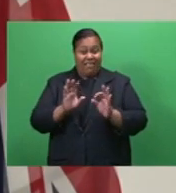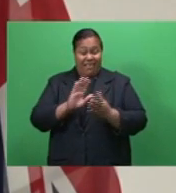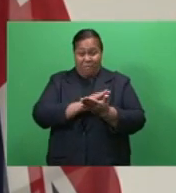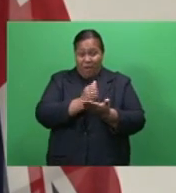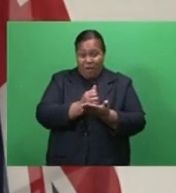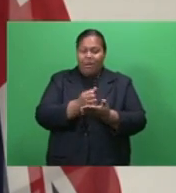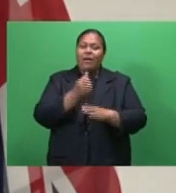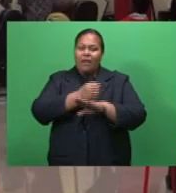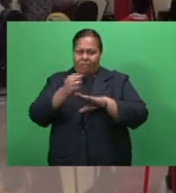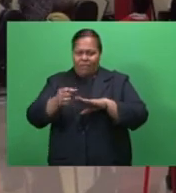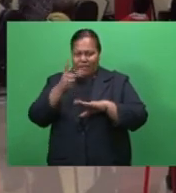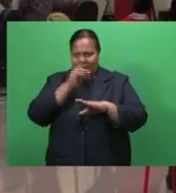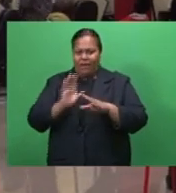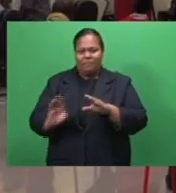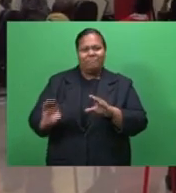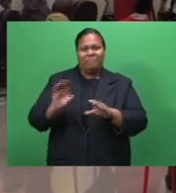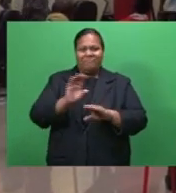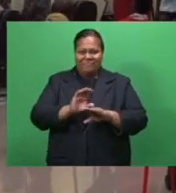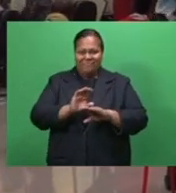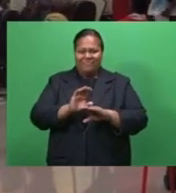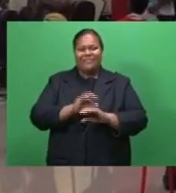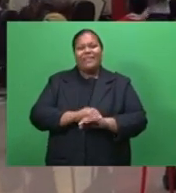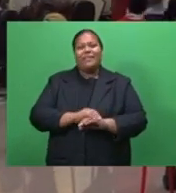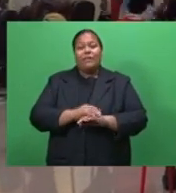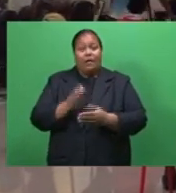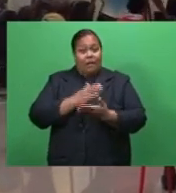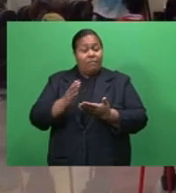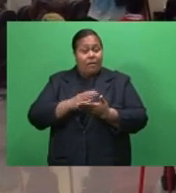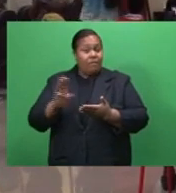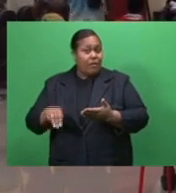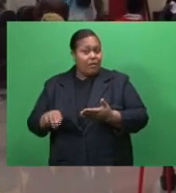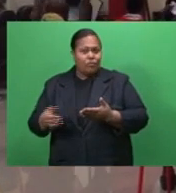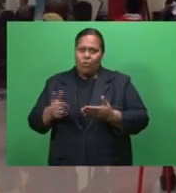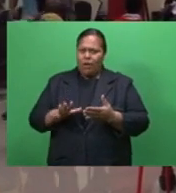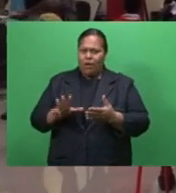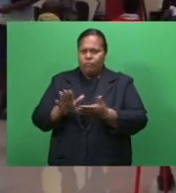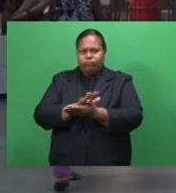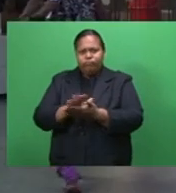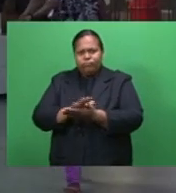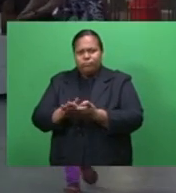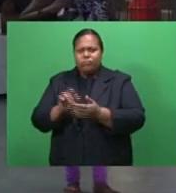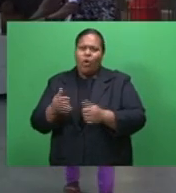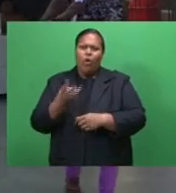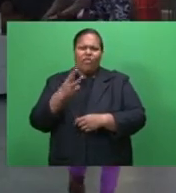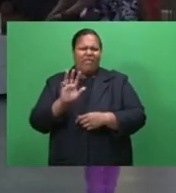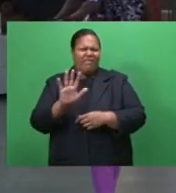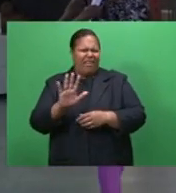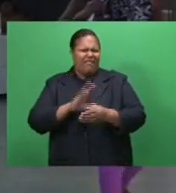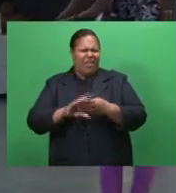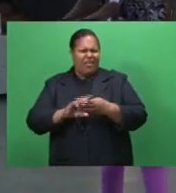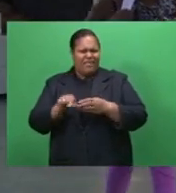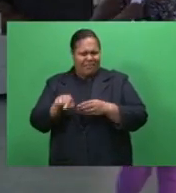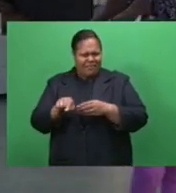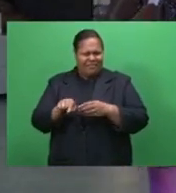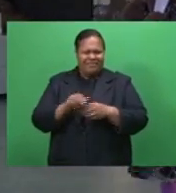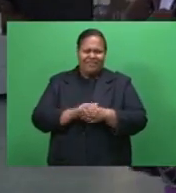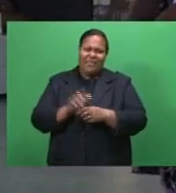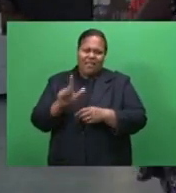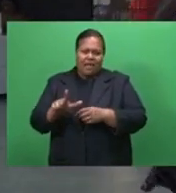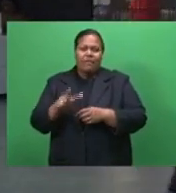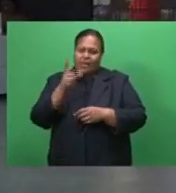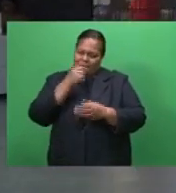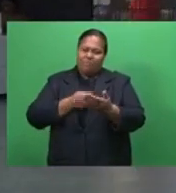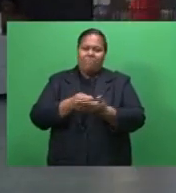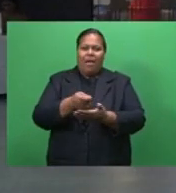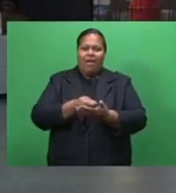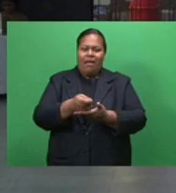it up for them. FNPF members who have exhausted their accounts or have less than $35 will also be paid